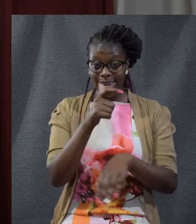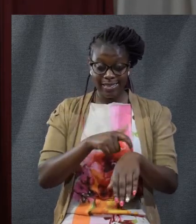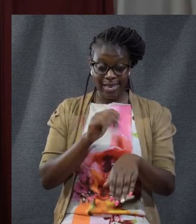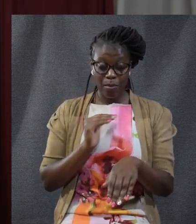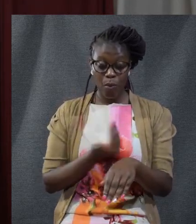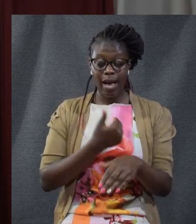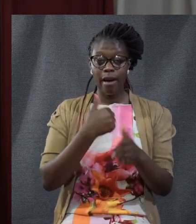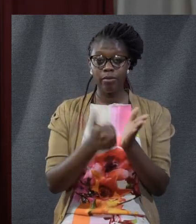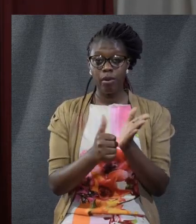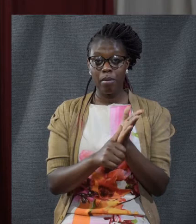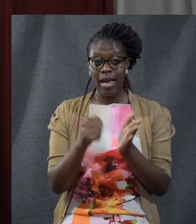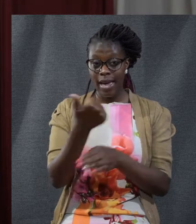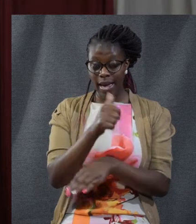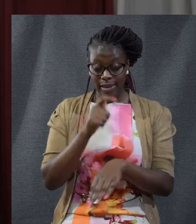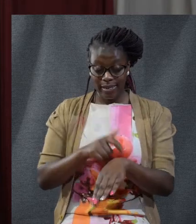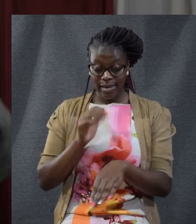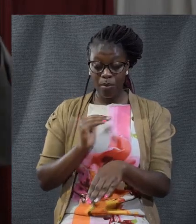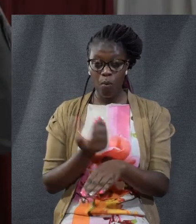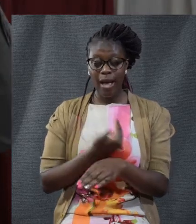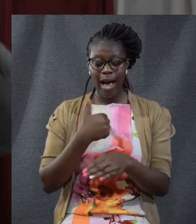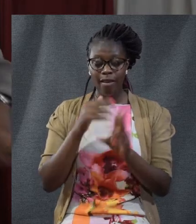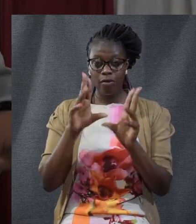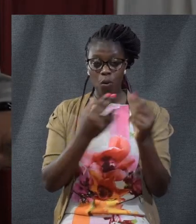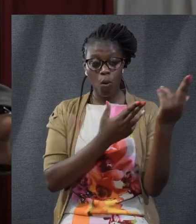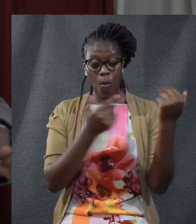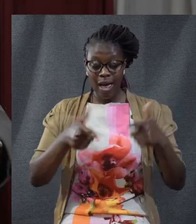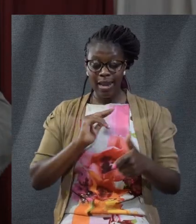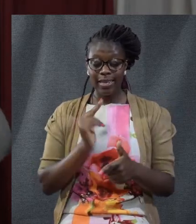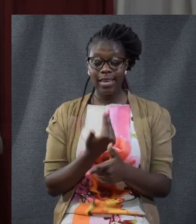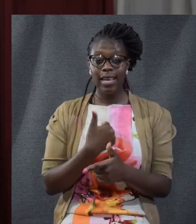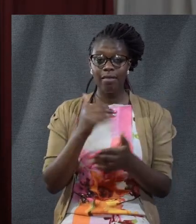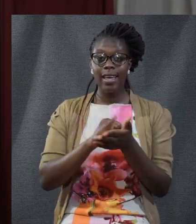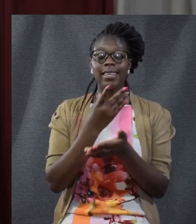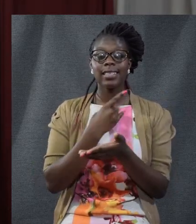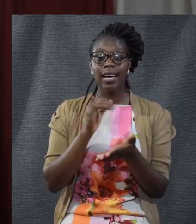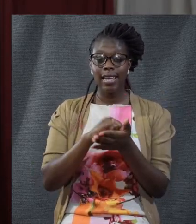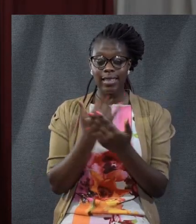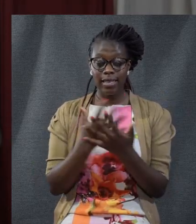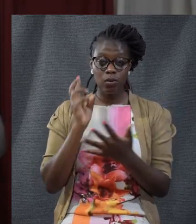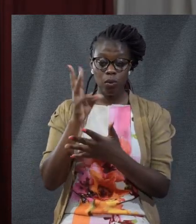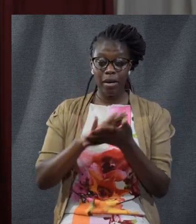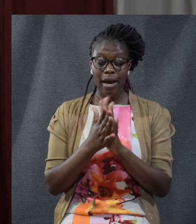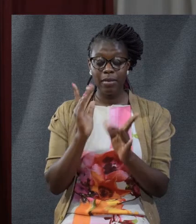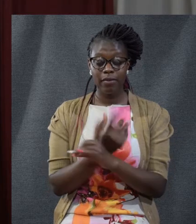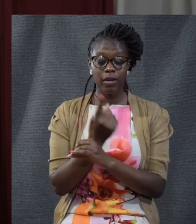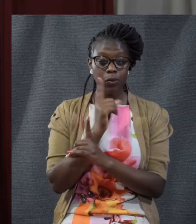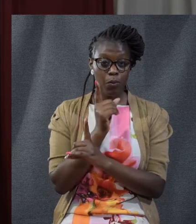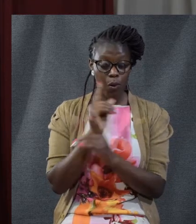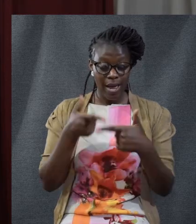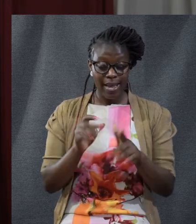Whenever it is that we are in trouble, whenever it is that we are in a state of hopelessness, let us have that desire in us that things will be different